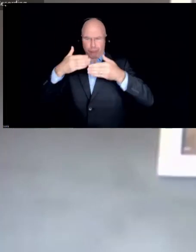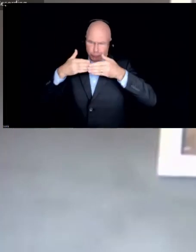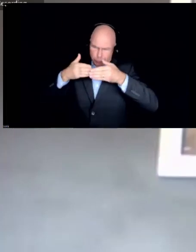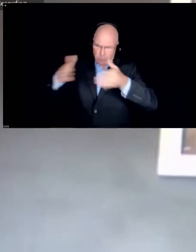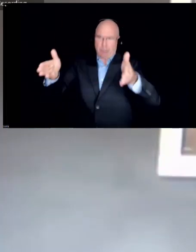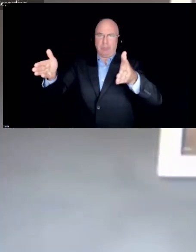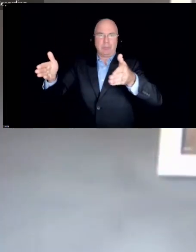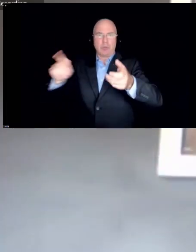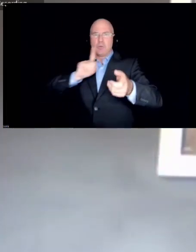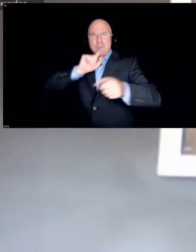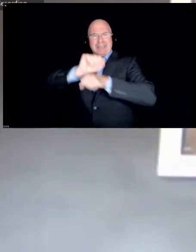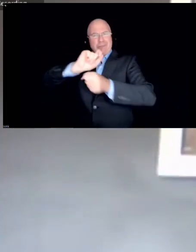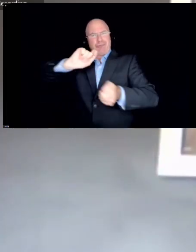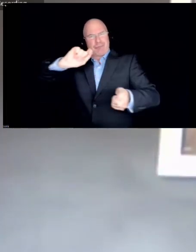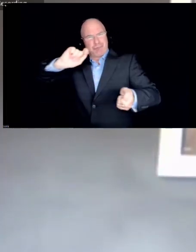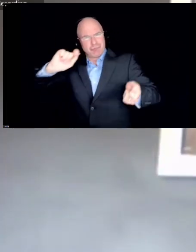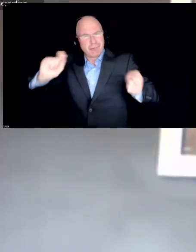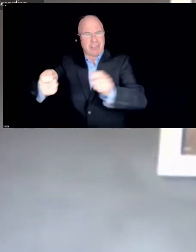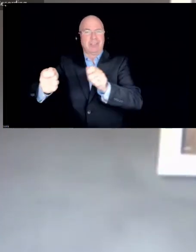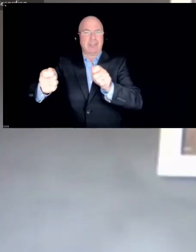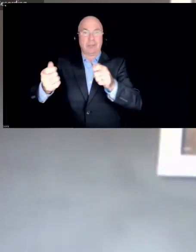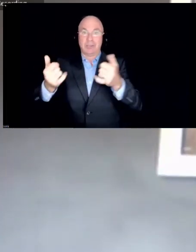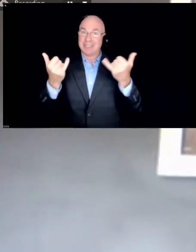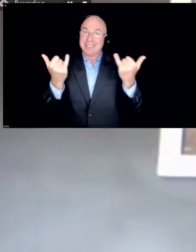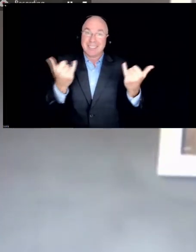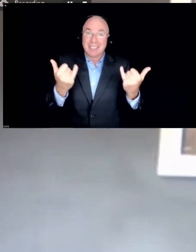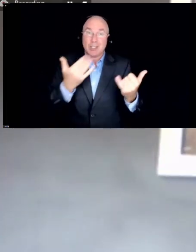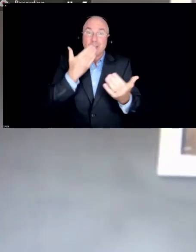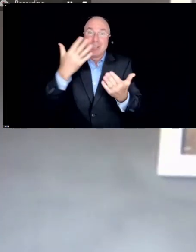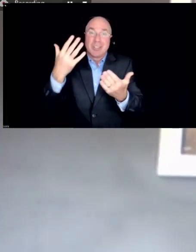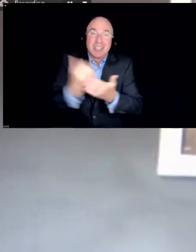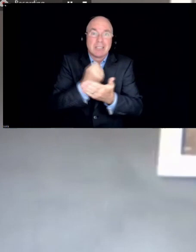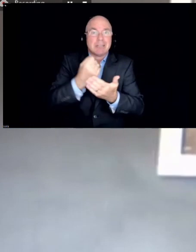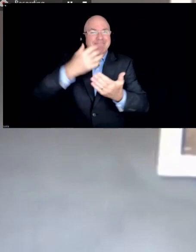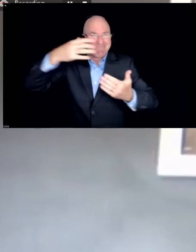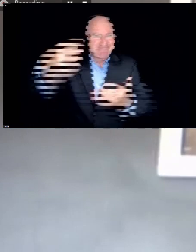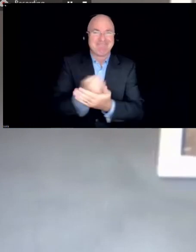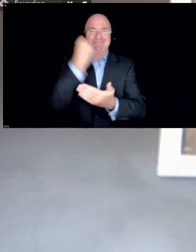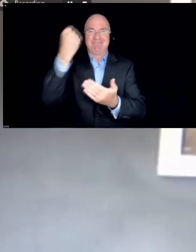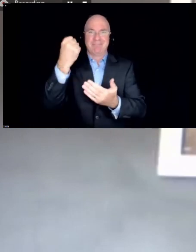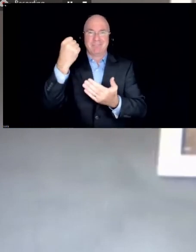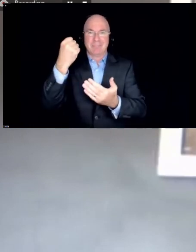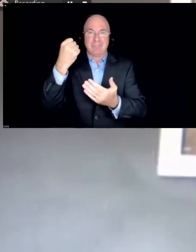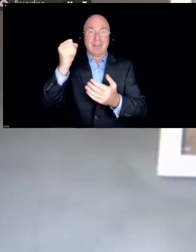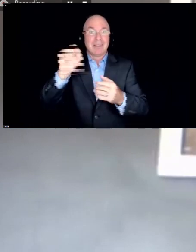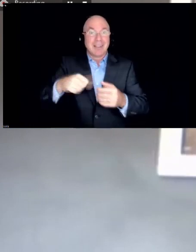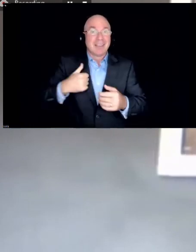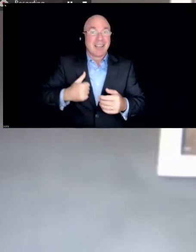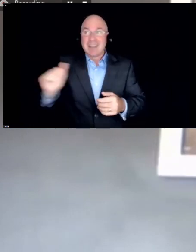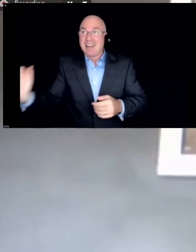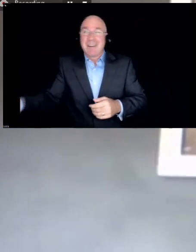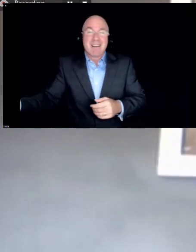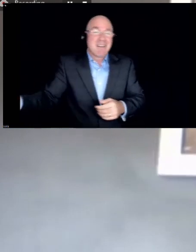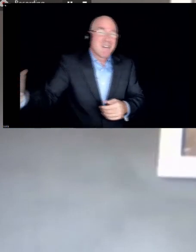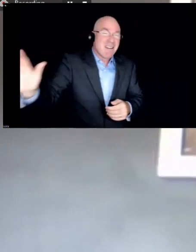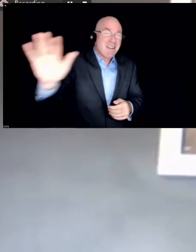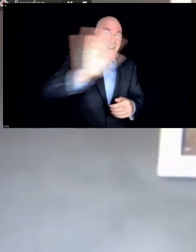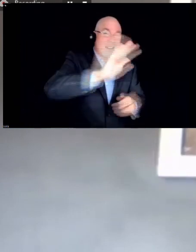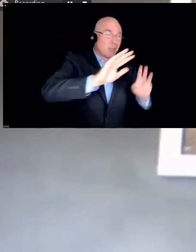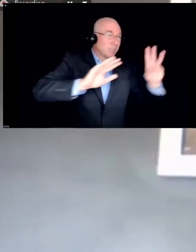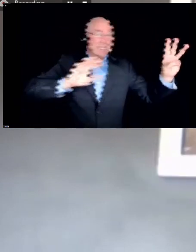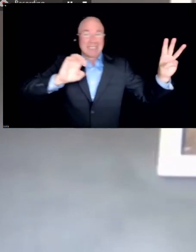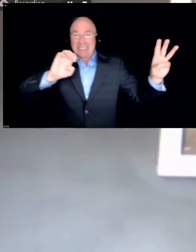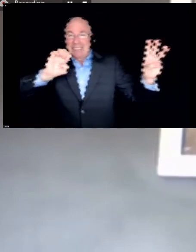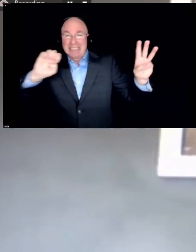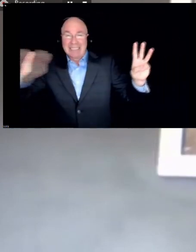change. Today, we want to seize the opportunity in time where we can host a national dialogue from coast to coast to